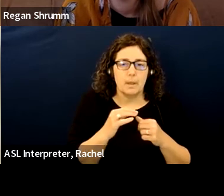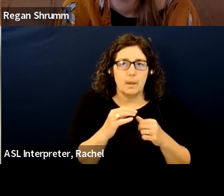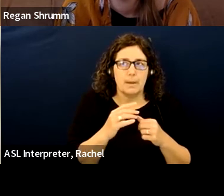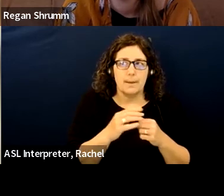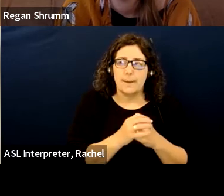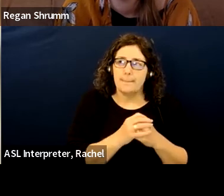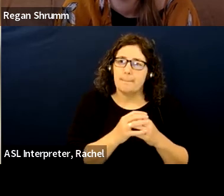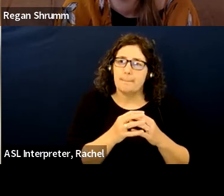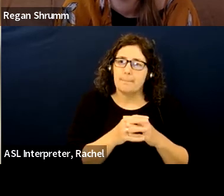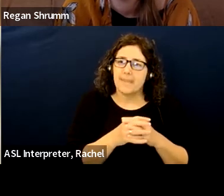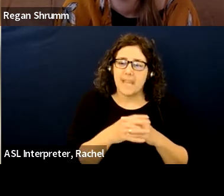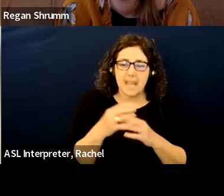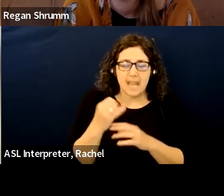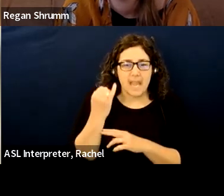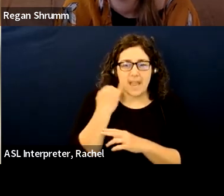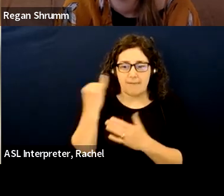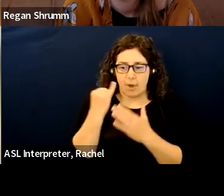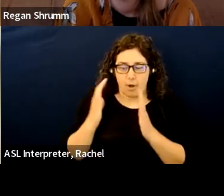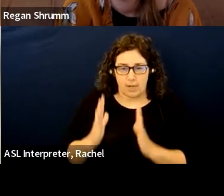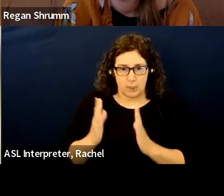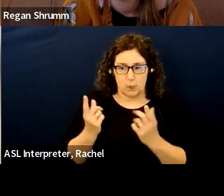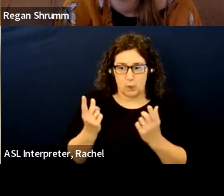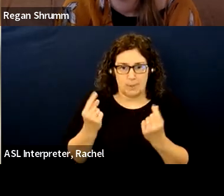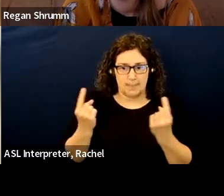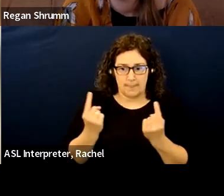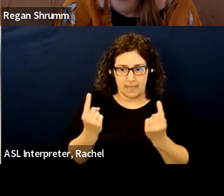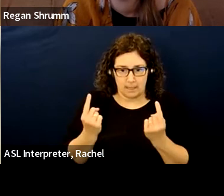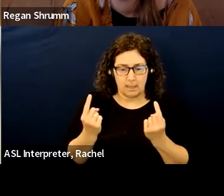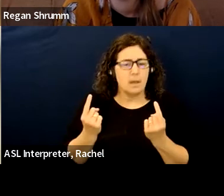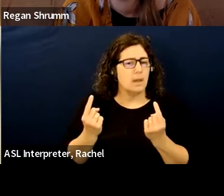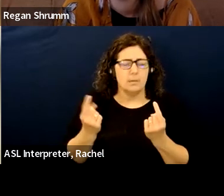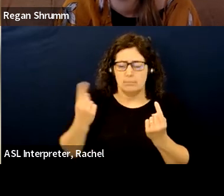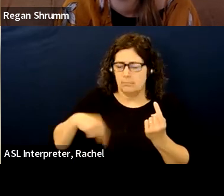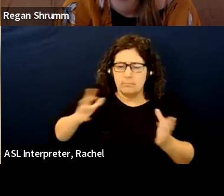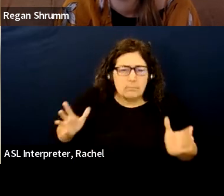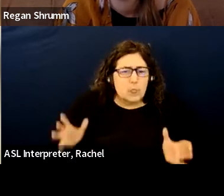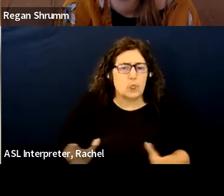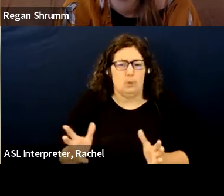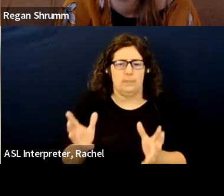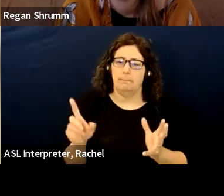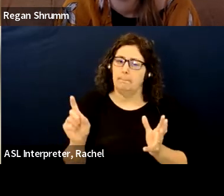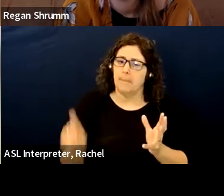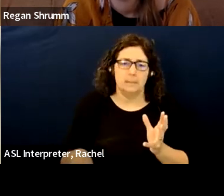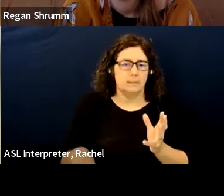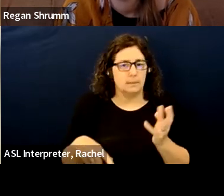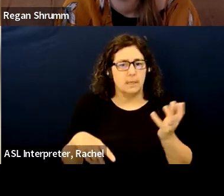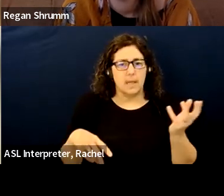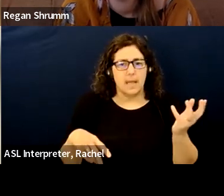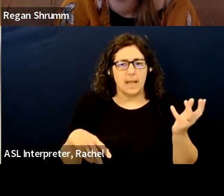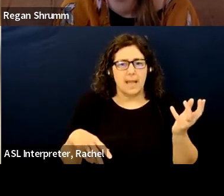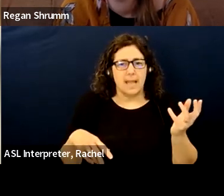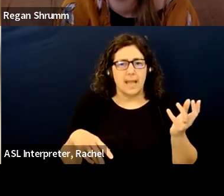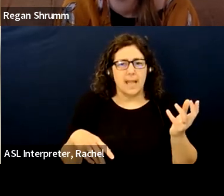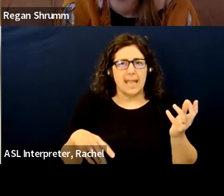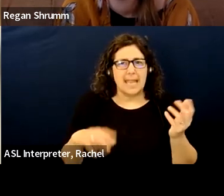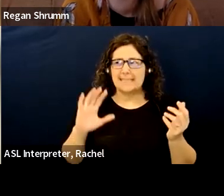of when artists do something or try something, to just encourage them. I think that oftentimes we don't, as artists, we don't often get